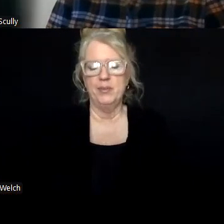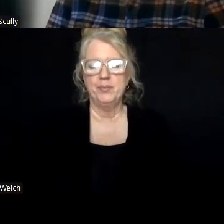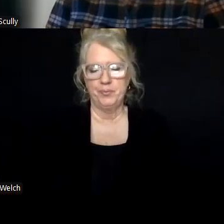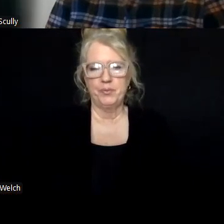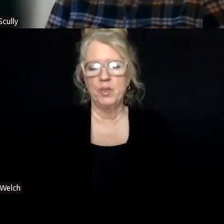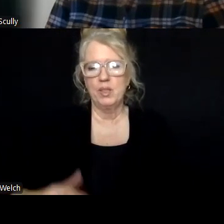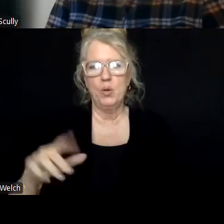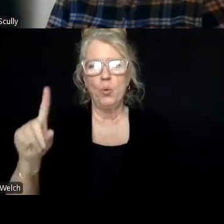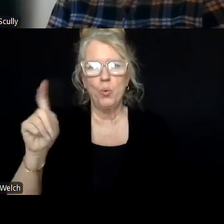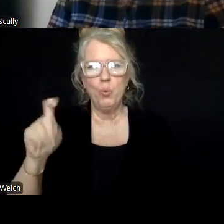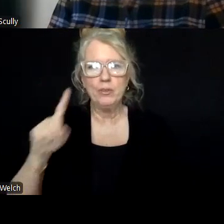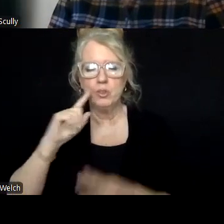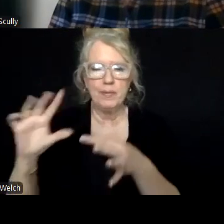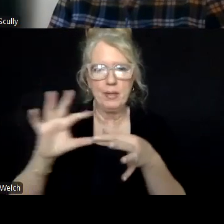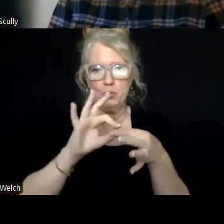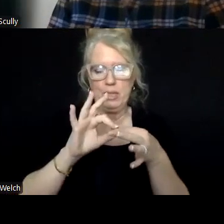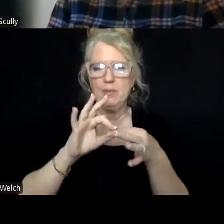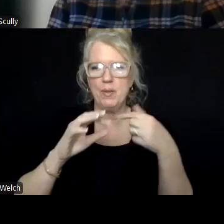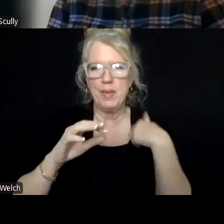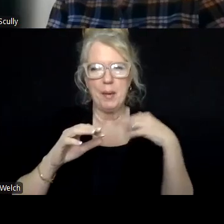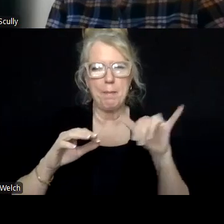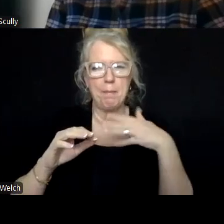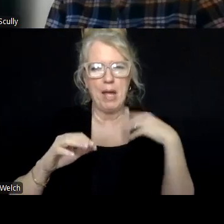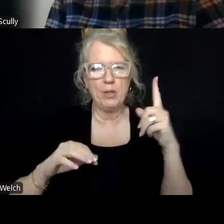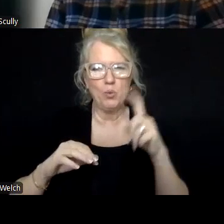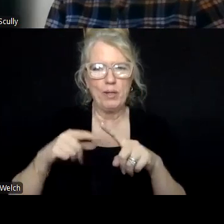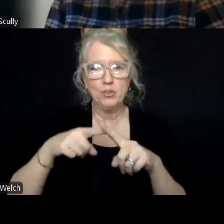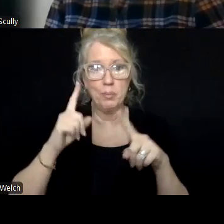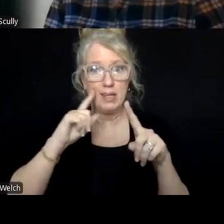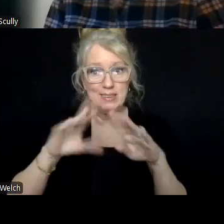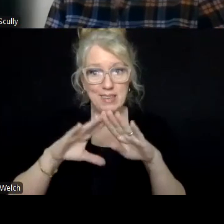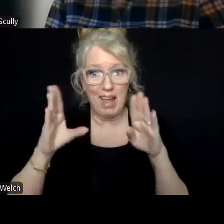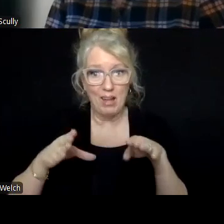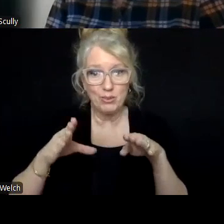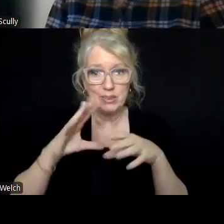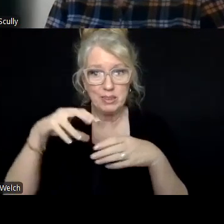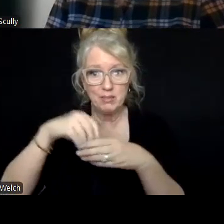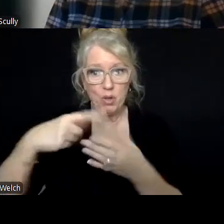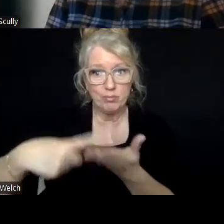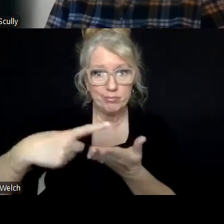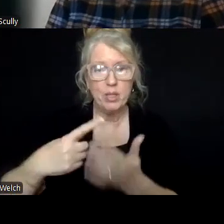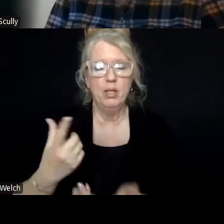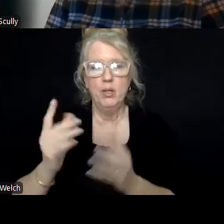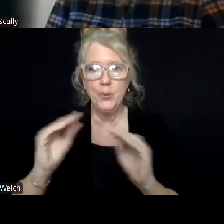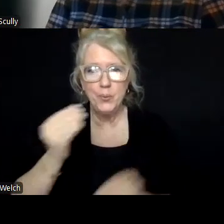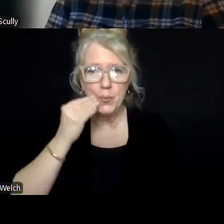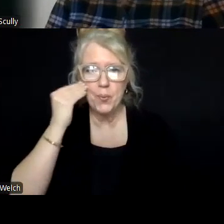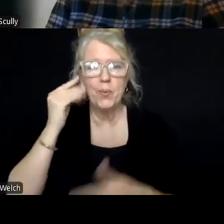question that's related to the question I have, and that is housing at the table? Homelessness,